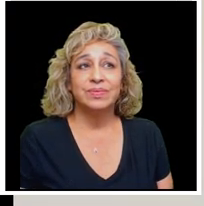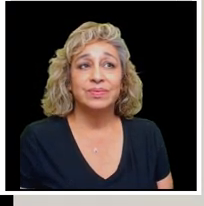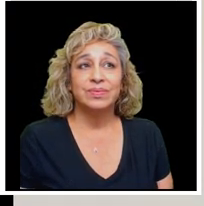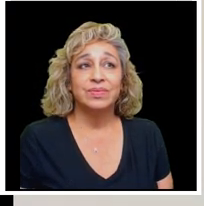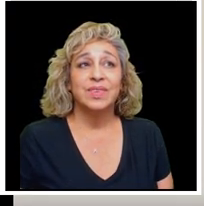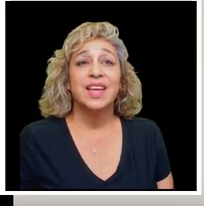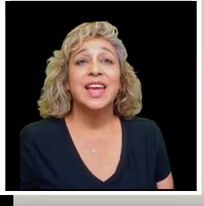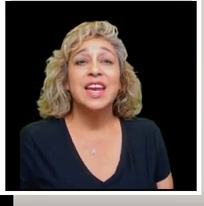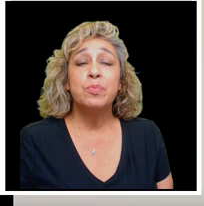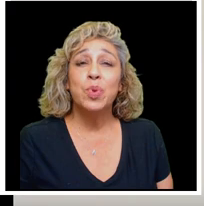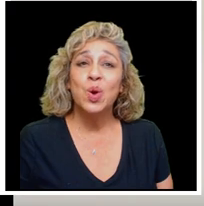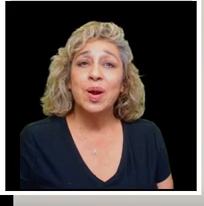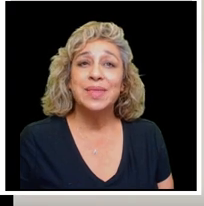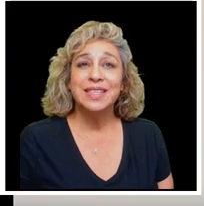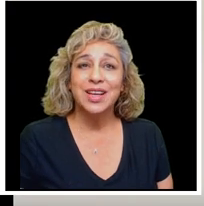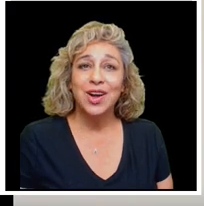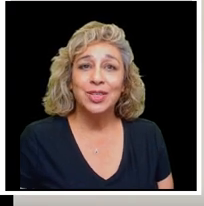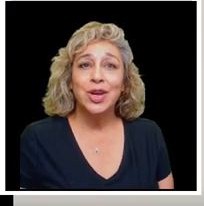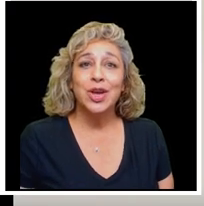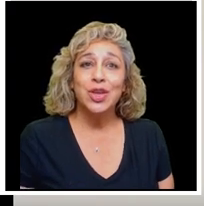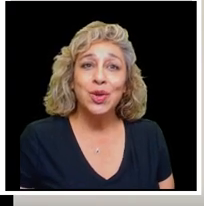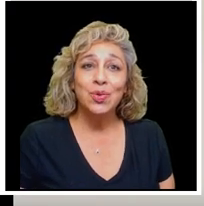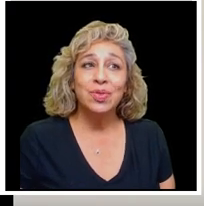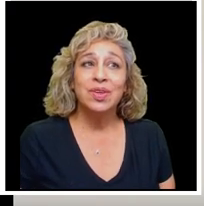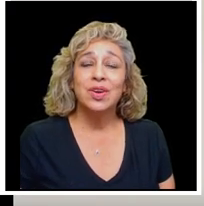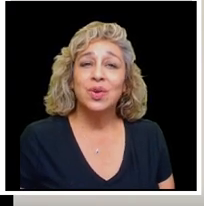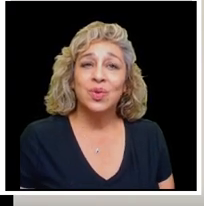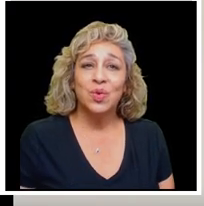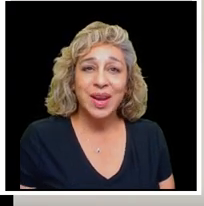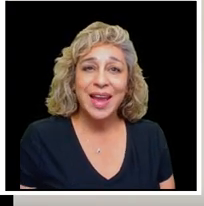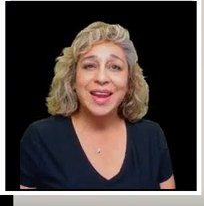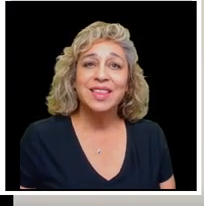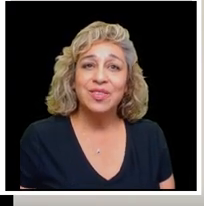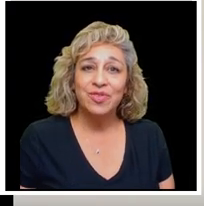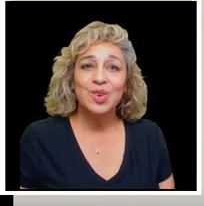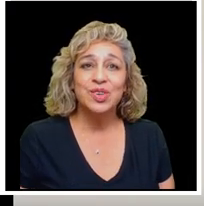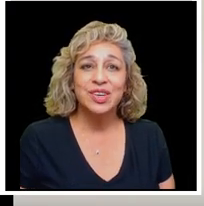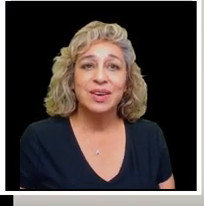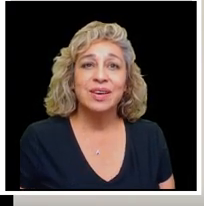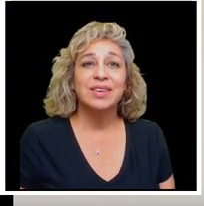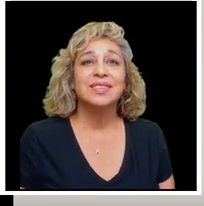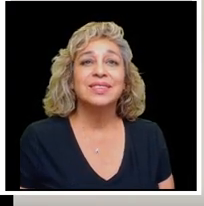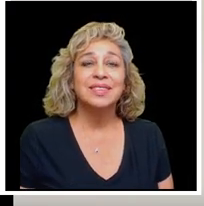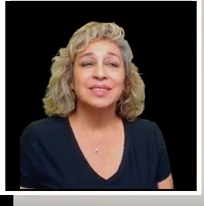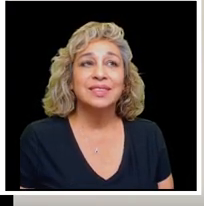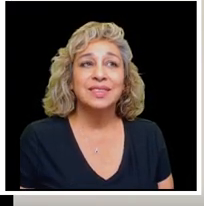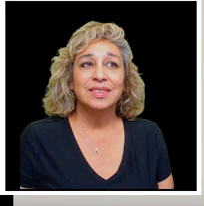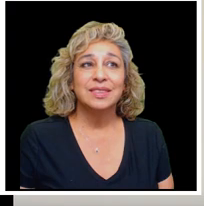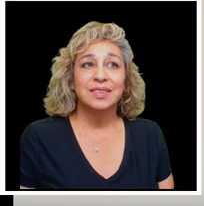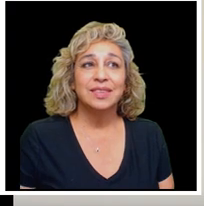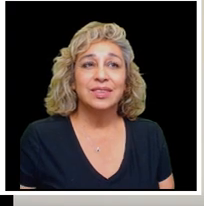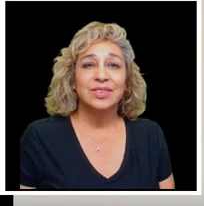in a program that's called youth creating the future